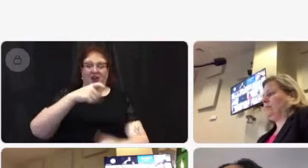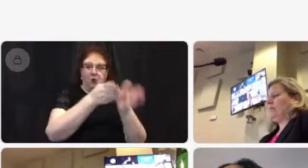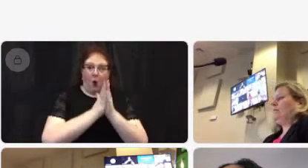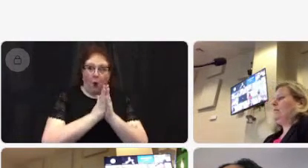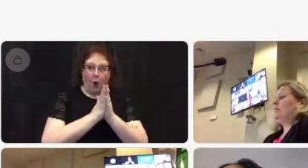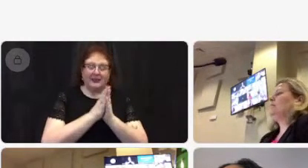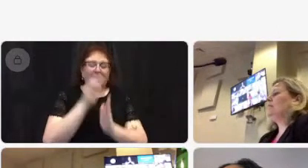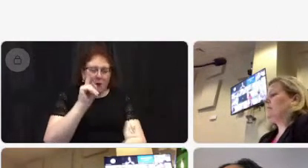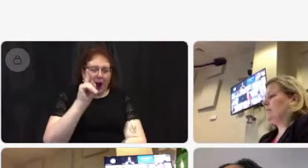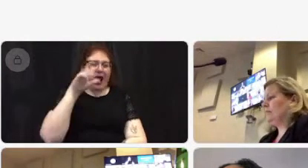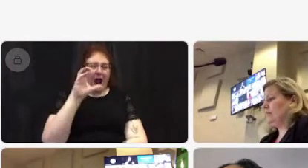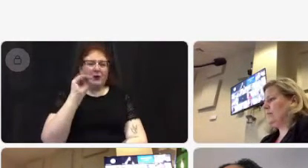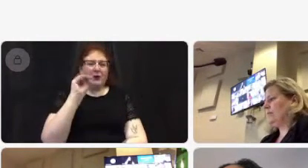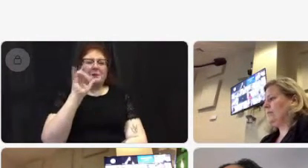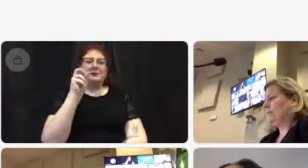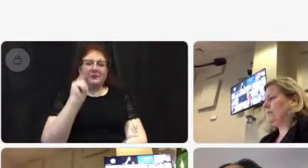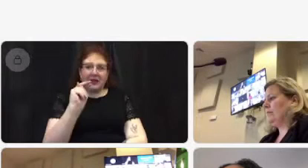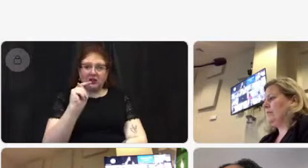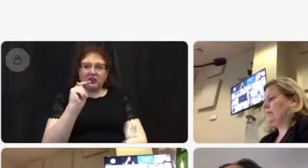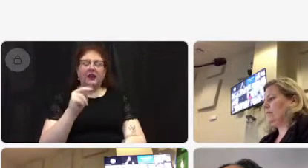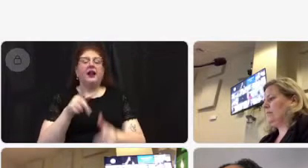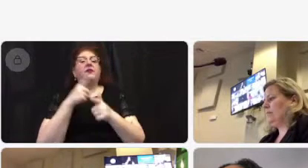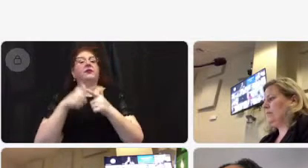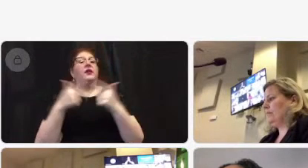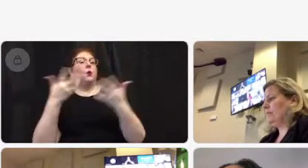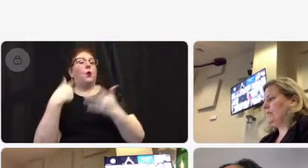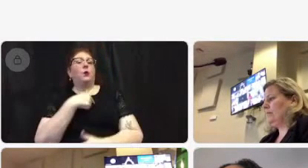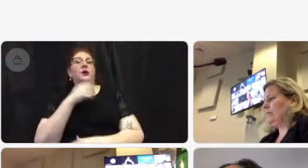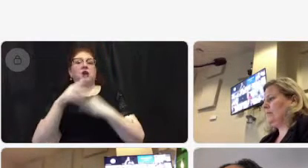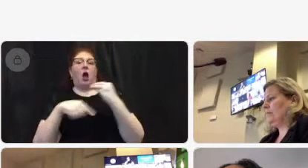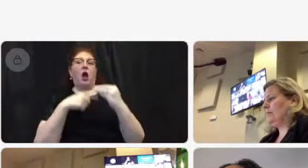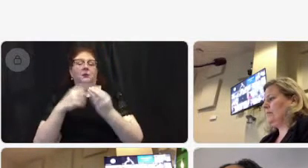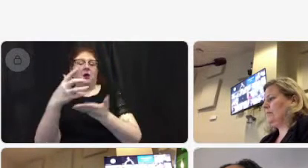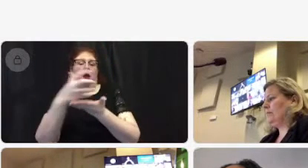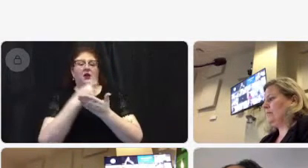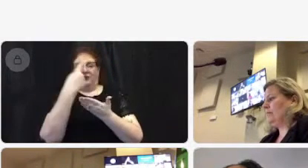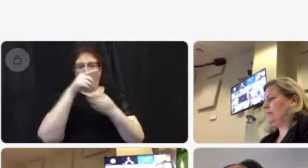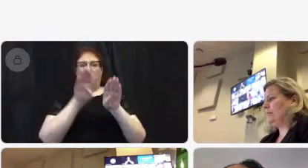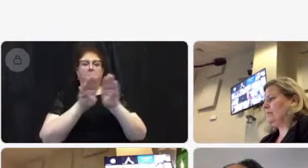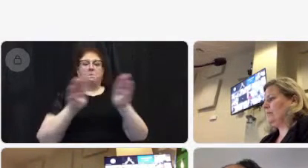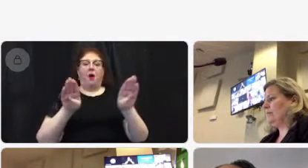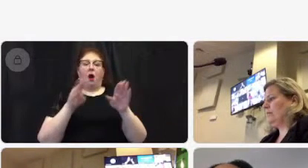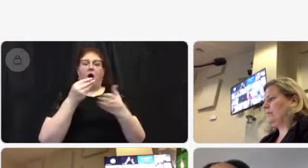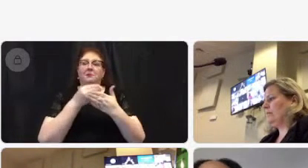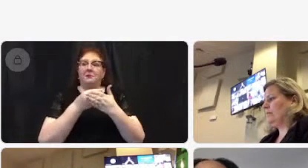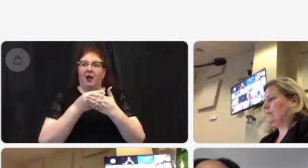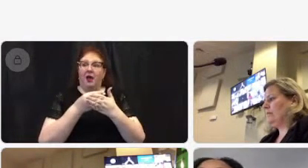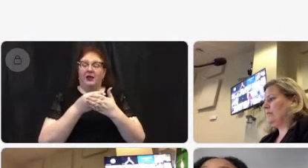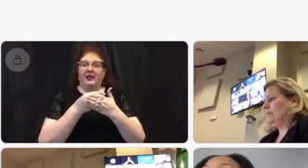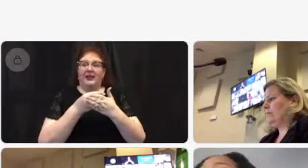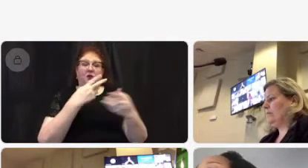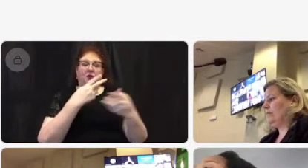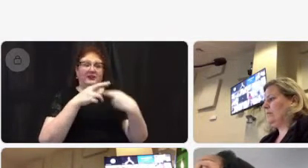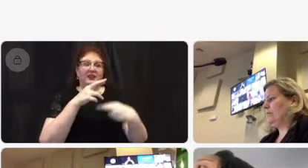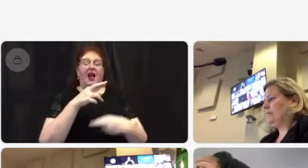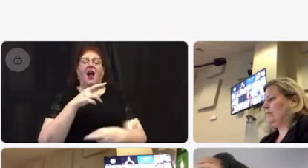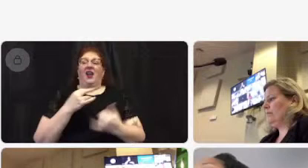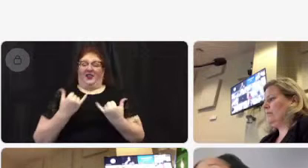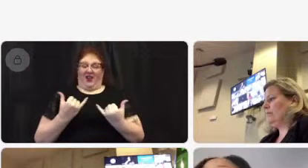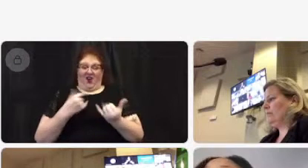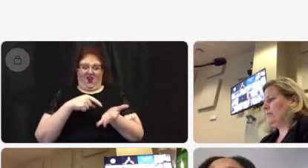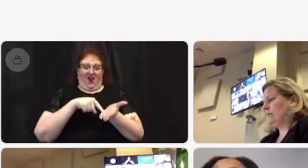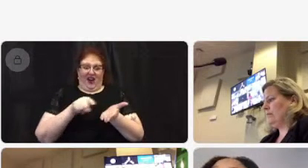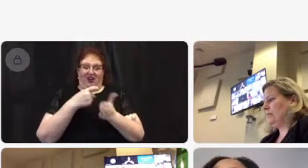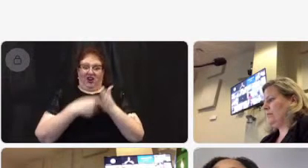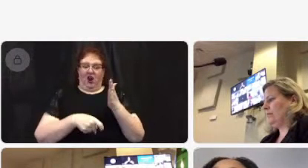this cycle in the bond money, based on the current cost, I would be able to repave